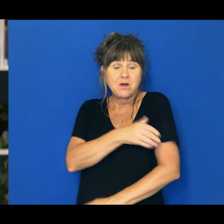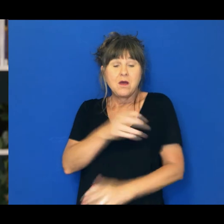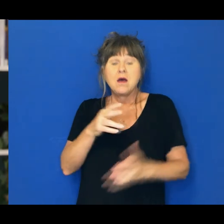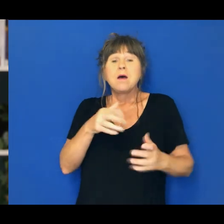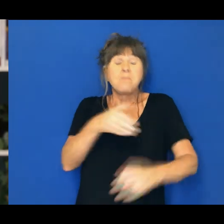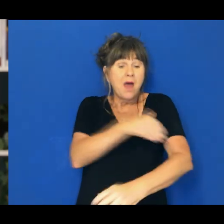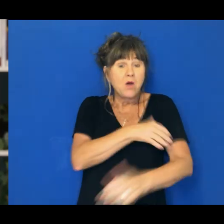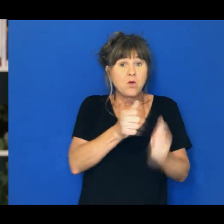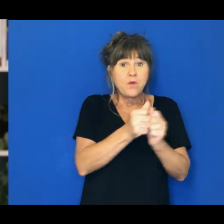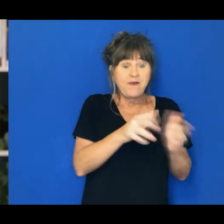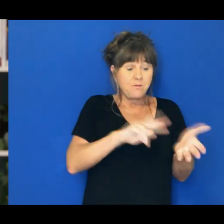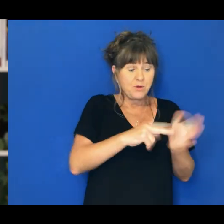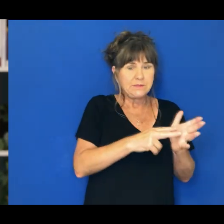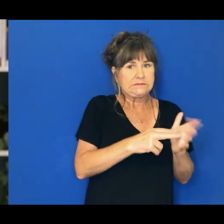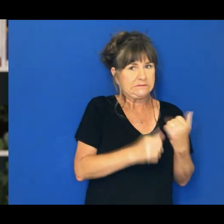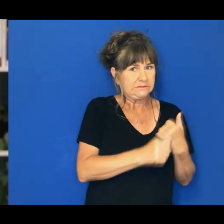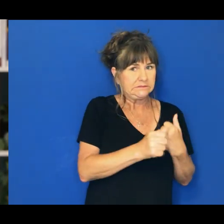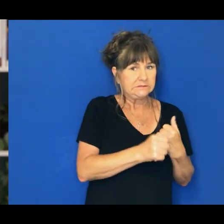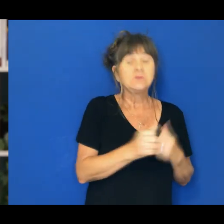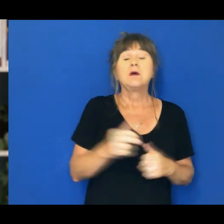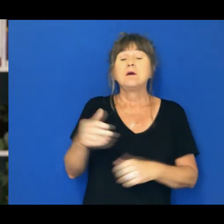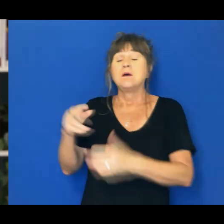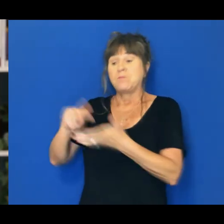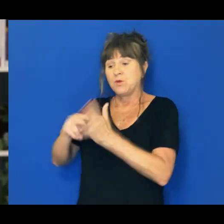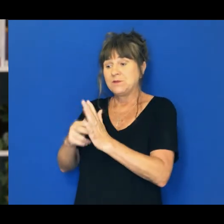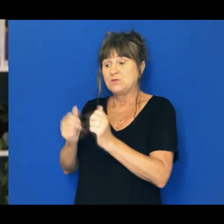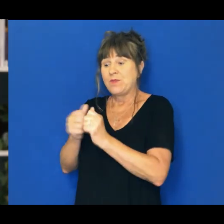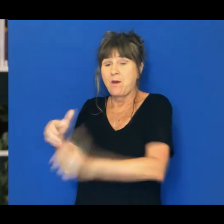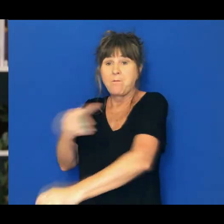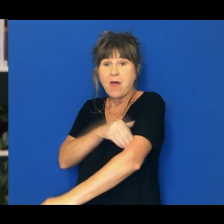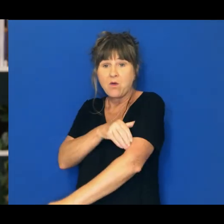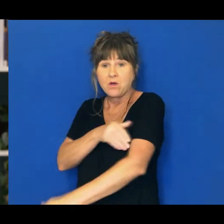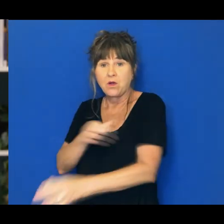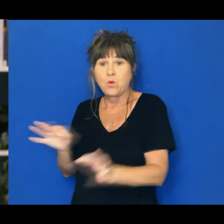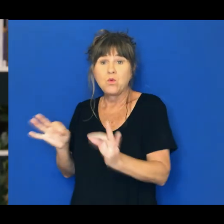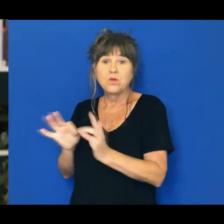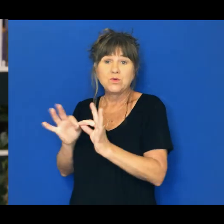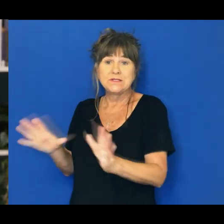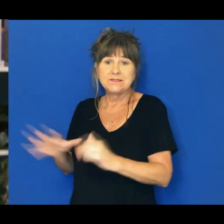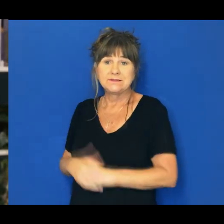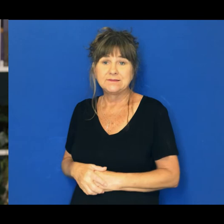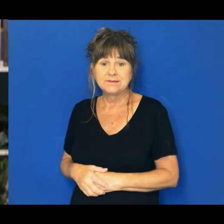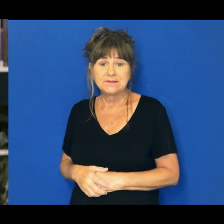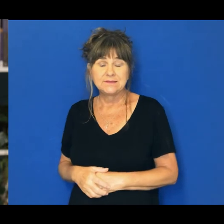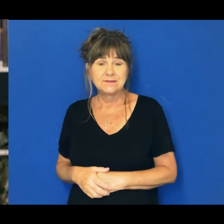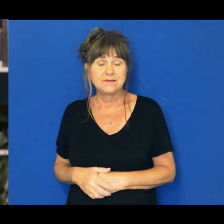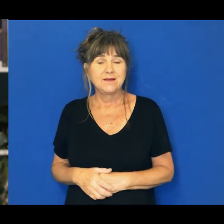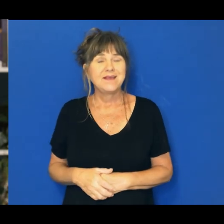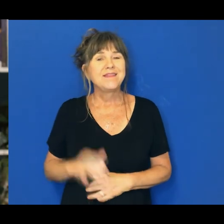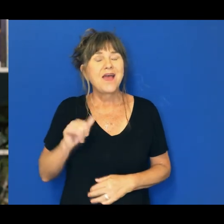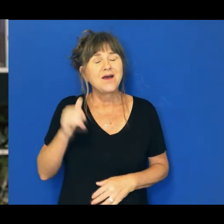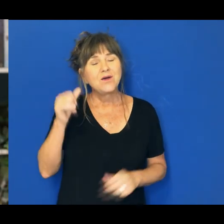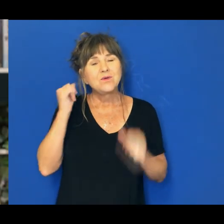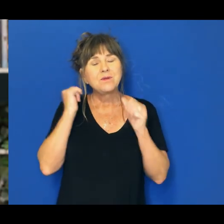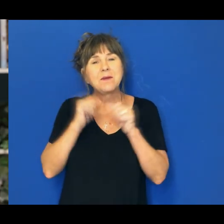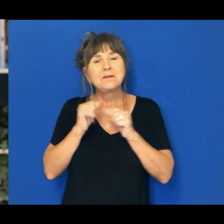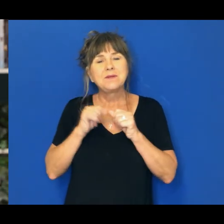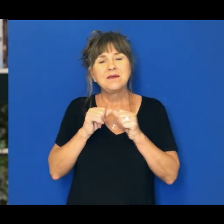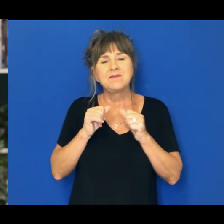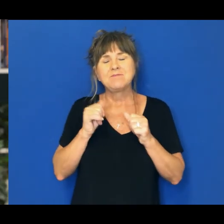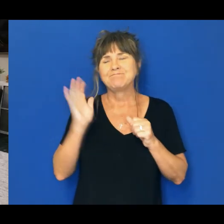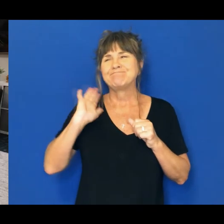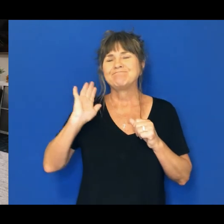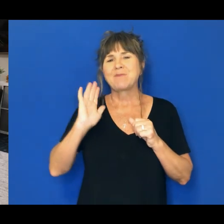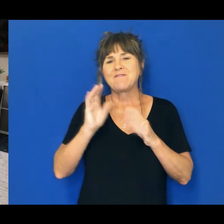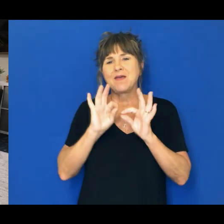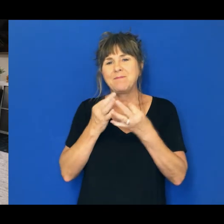power without purpose is dangerous, but purpose without power is useless. And it actually reminded me of the